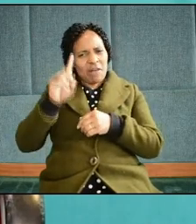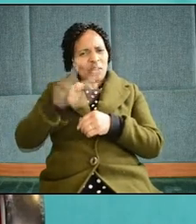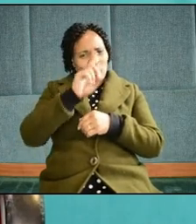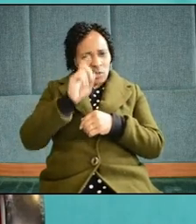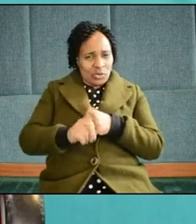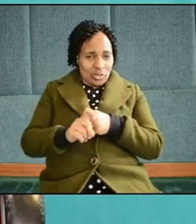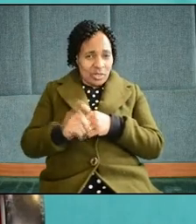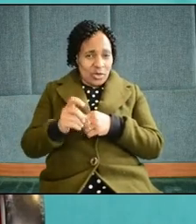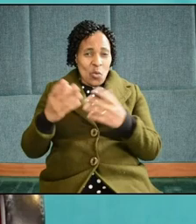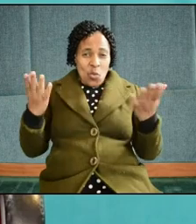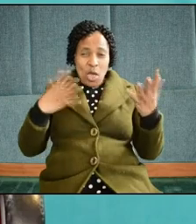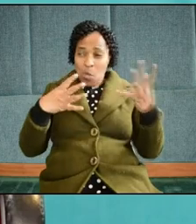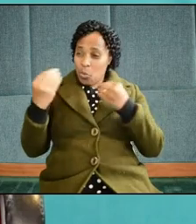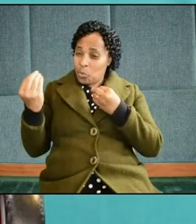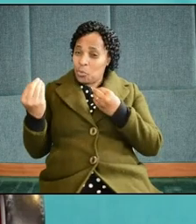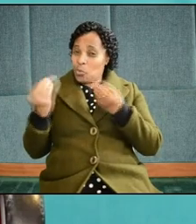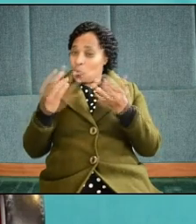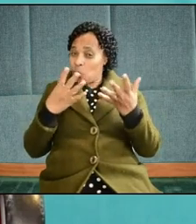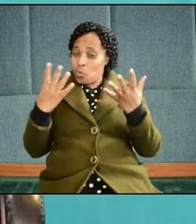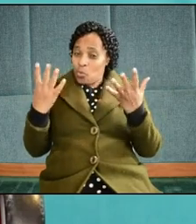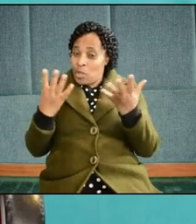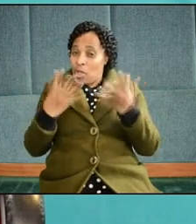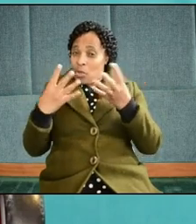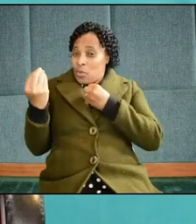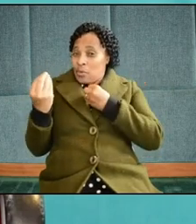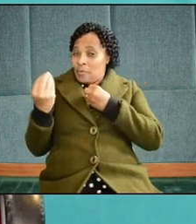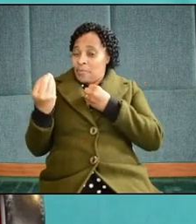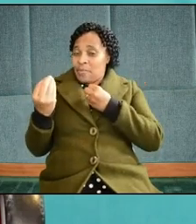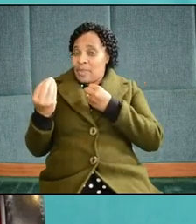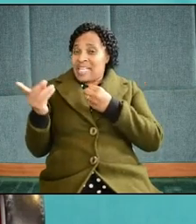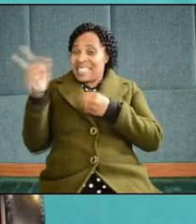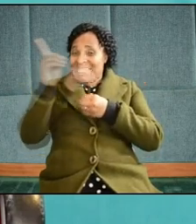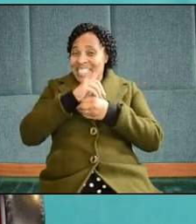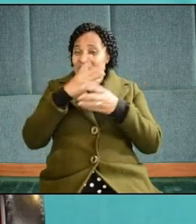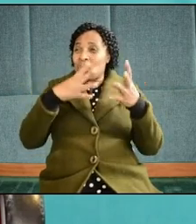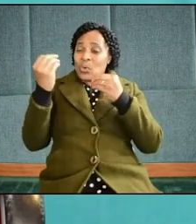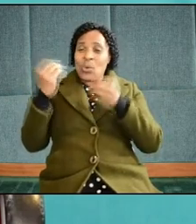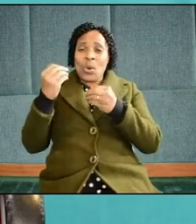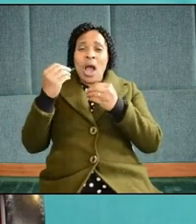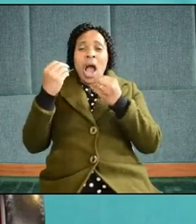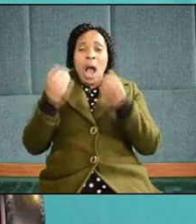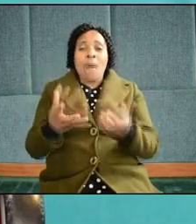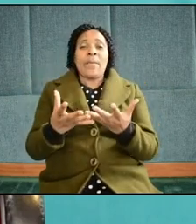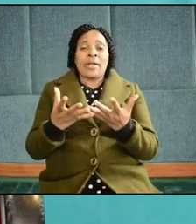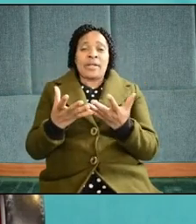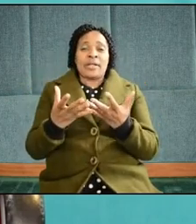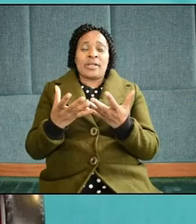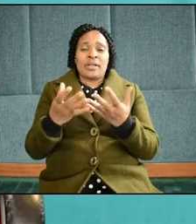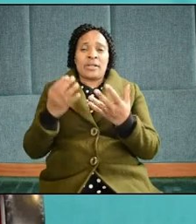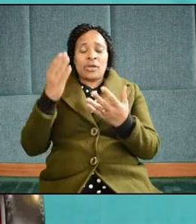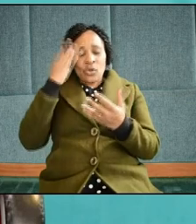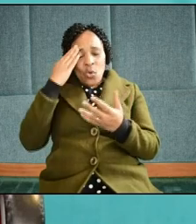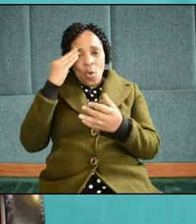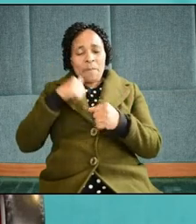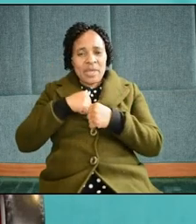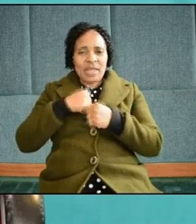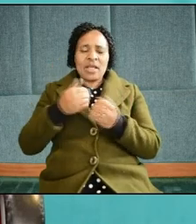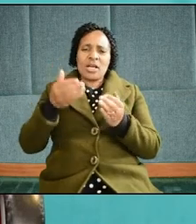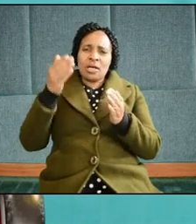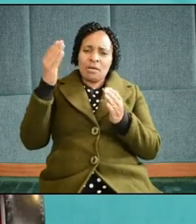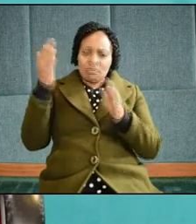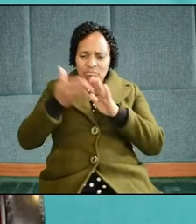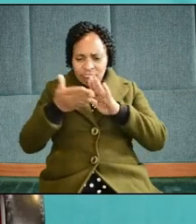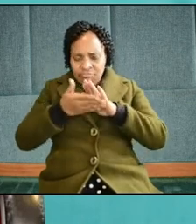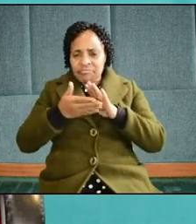question you ask is, where are we going? Mm-hmm. And how many days are we going for? So that you know, okay, I need to pack X amount of